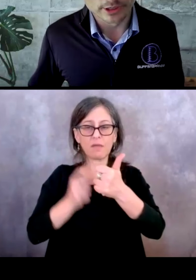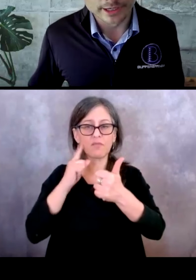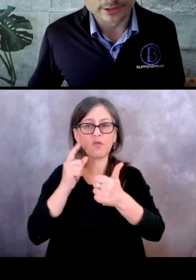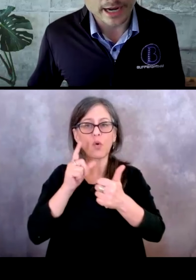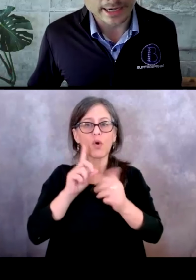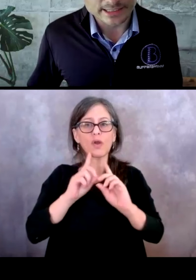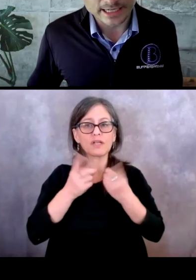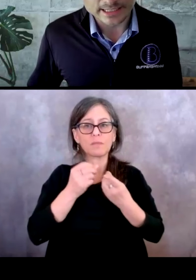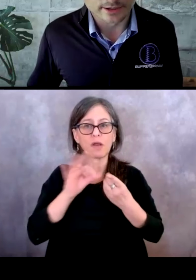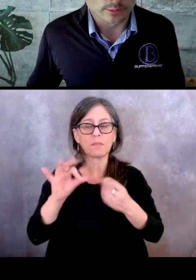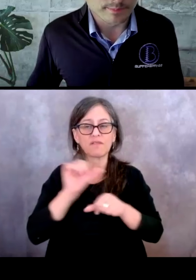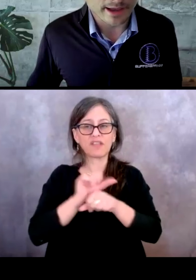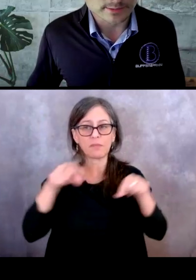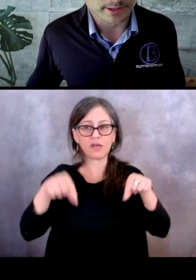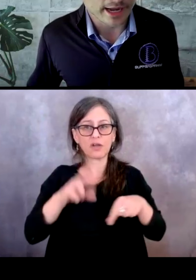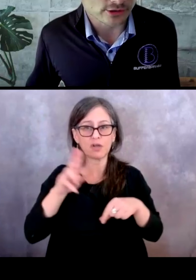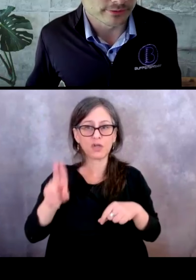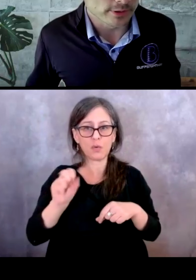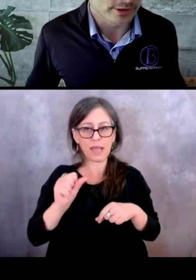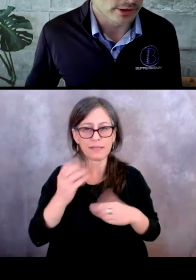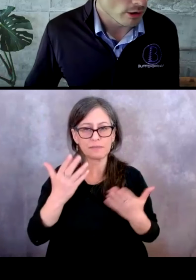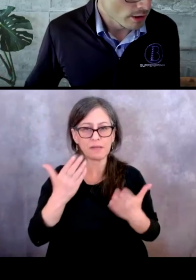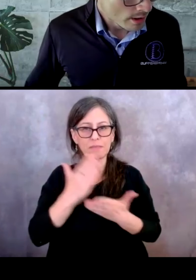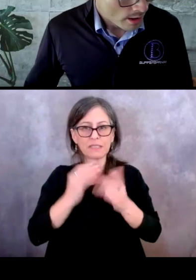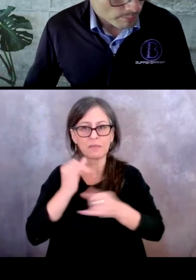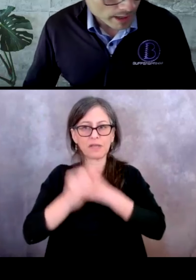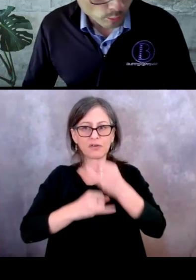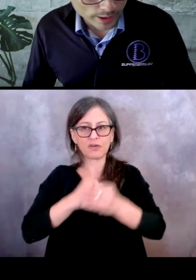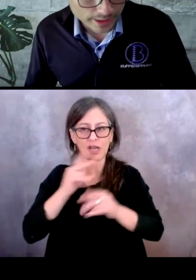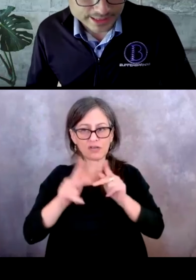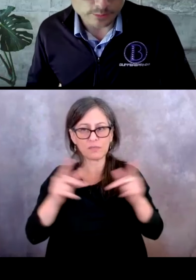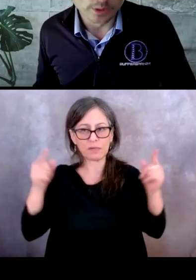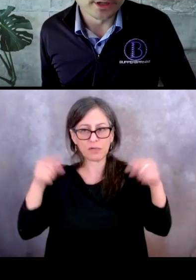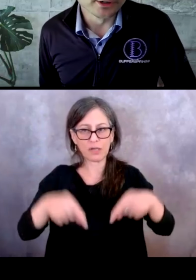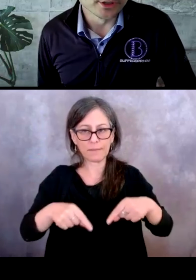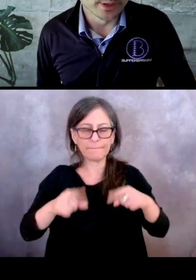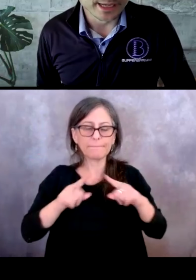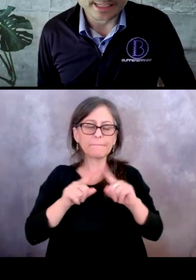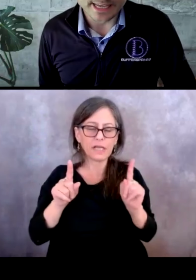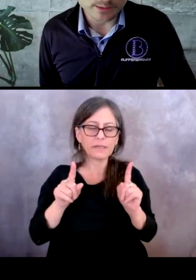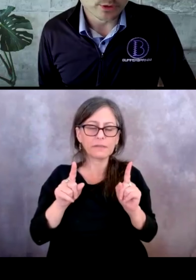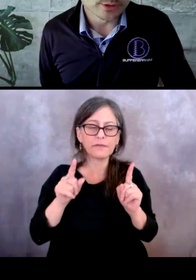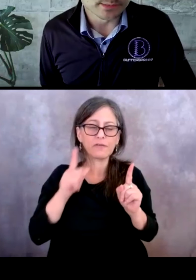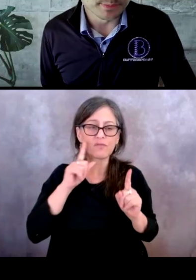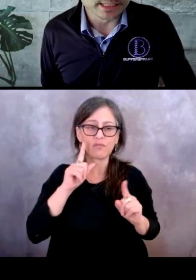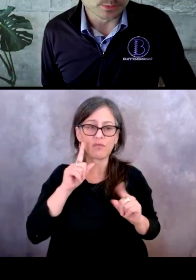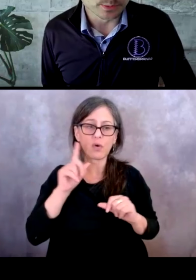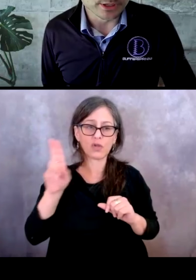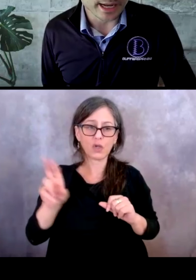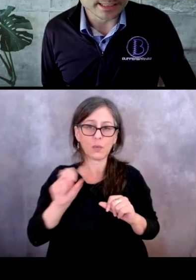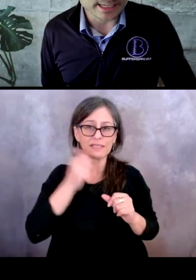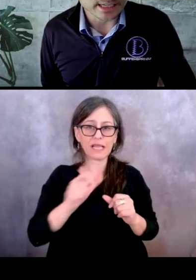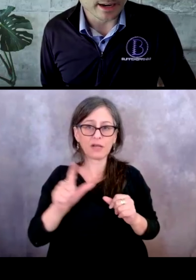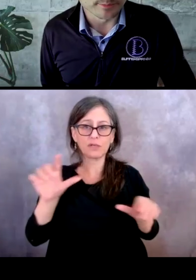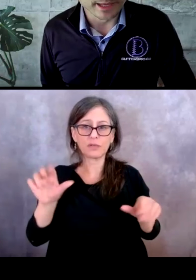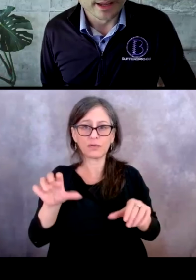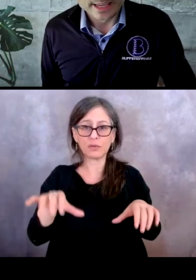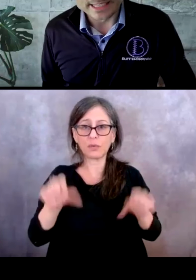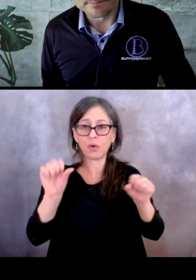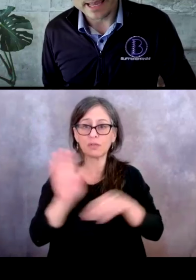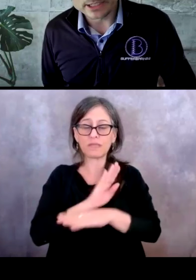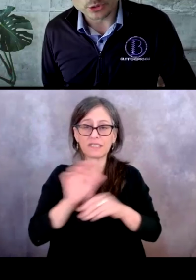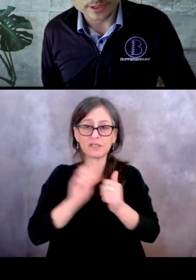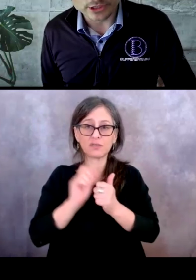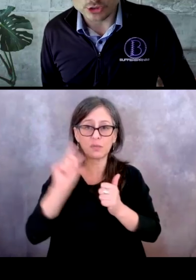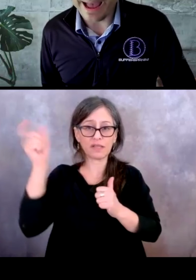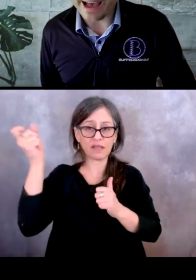of Labor here in the United States. I know we may have some international folks on the call. But what they're doing is anyone who does business with the United States government,